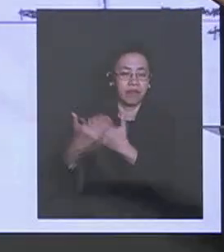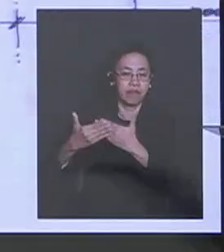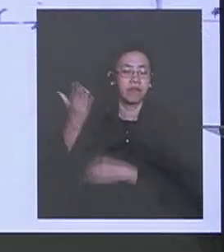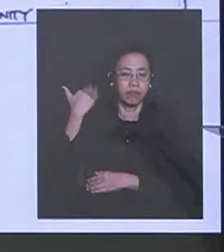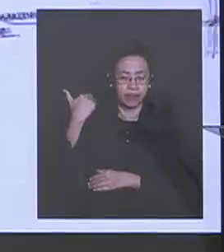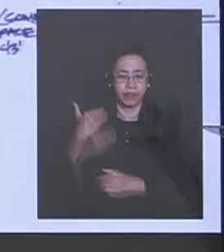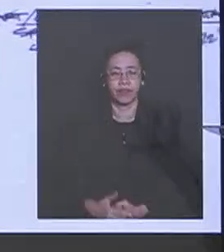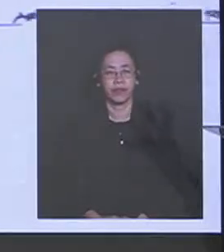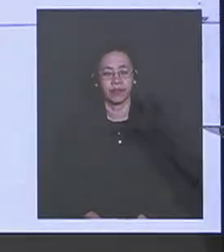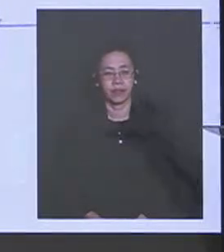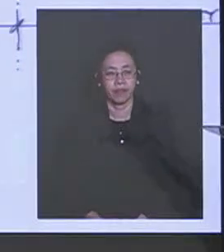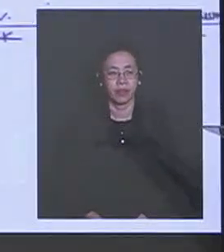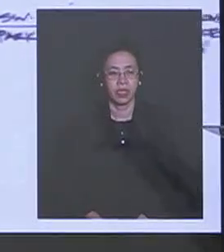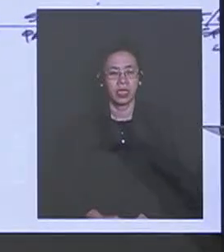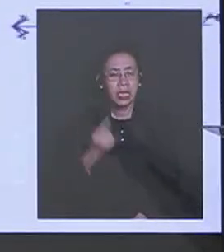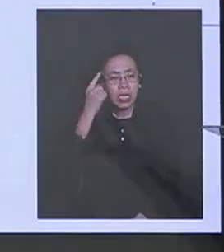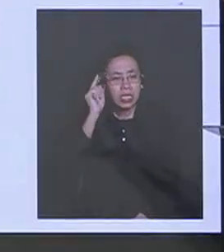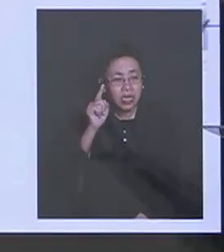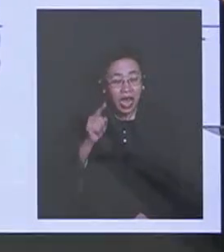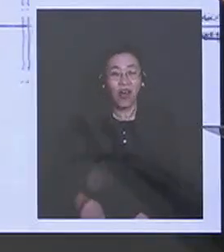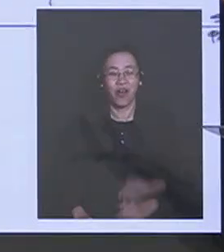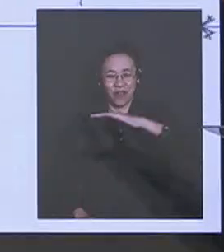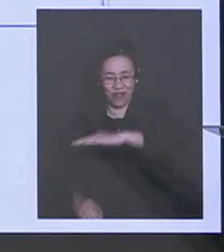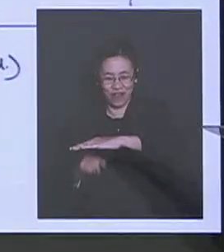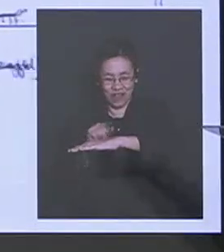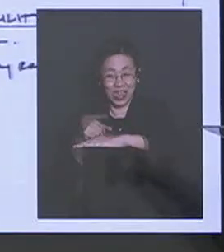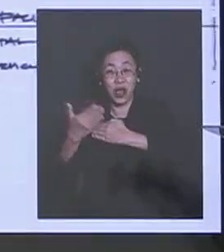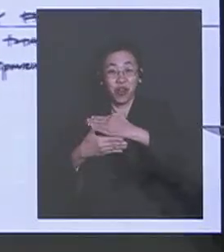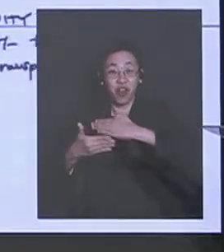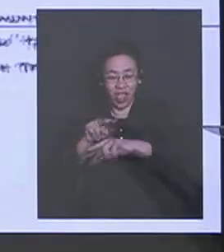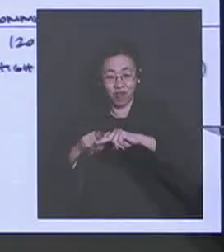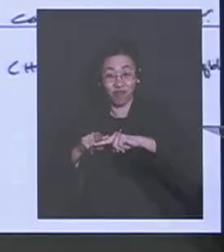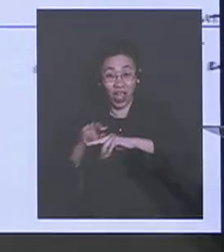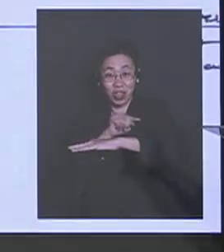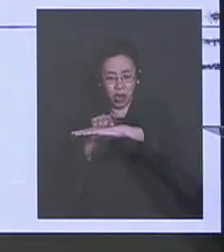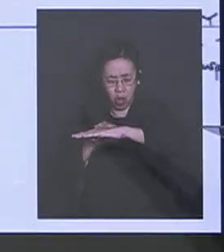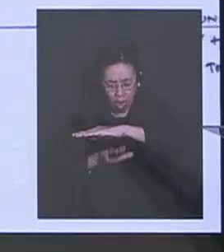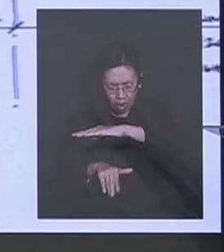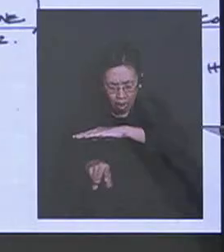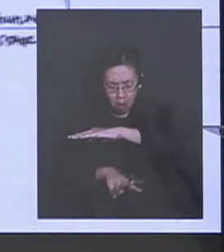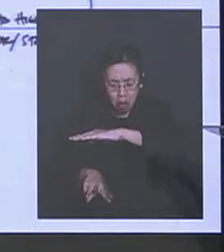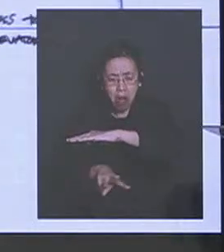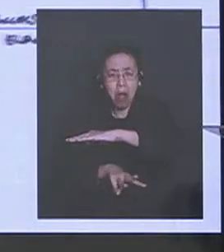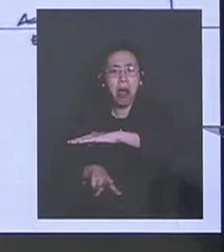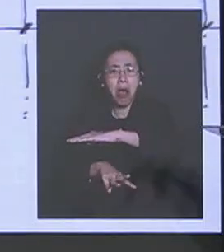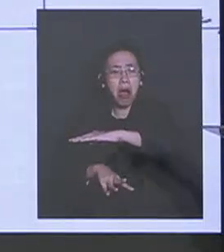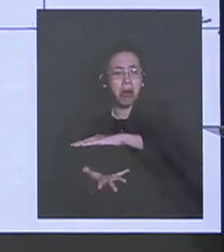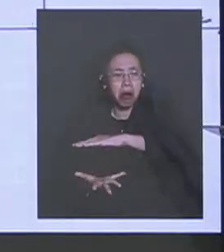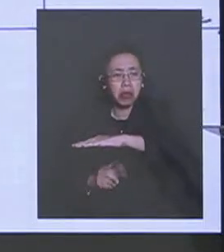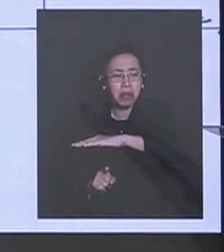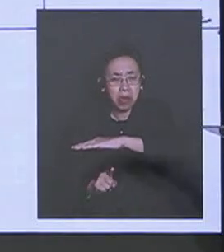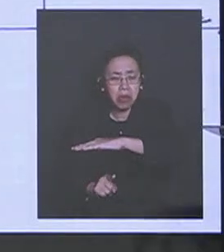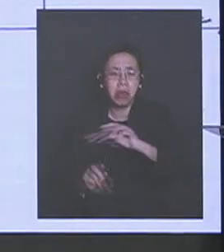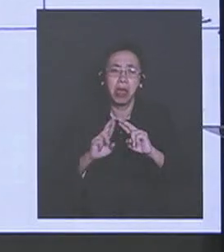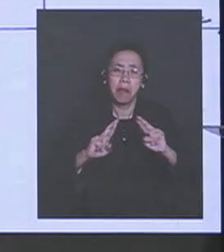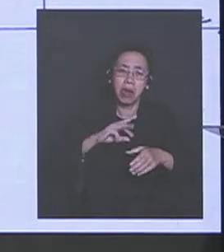space underneath that structure and how it can be, you know, used for galleries, used for cafes, park. You